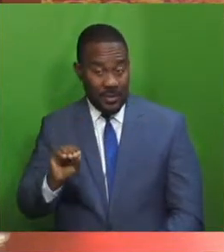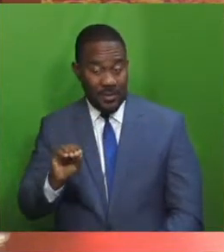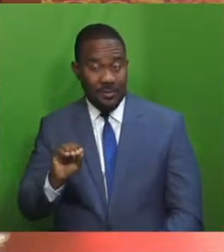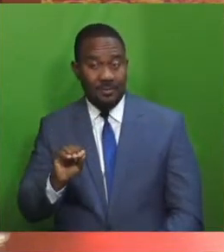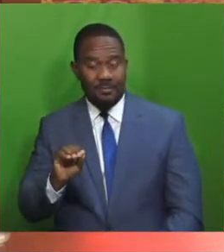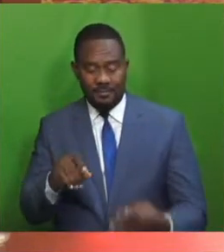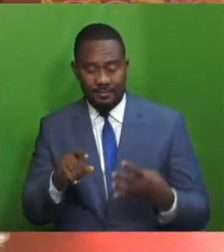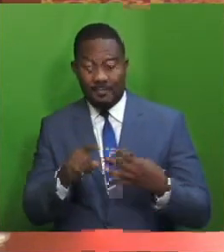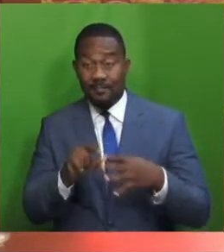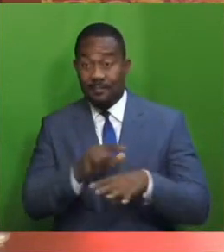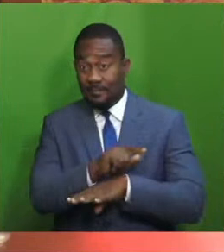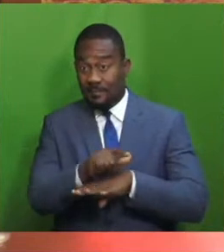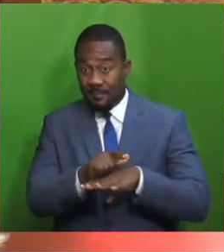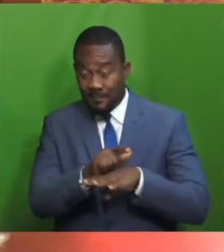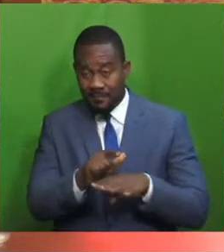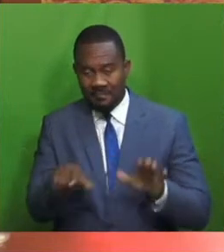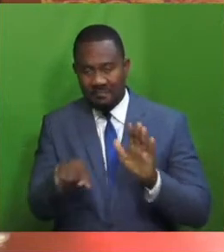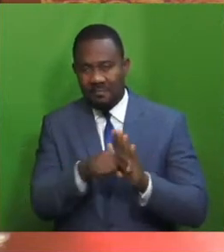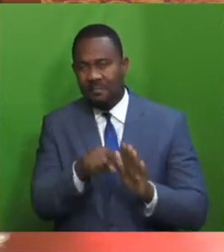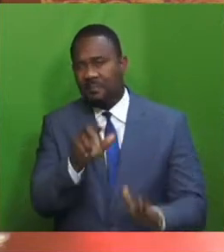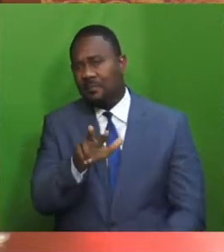GDP, Liberia negative